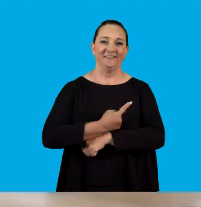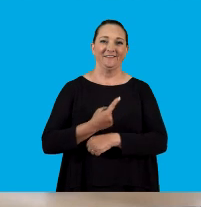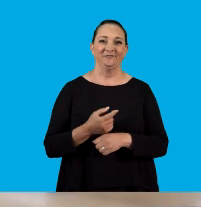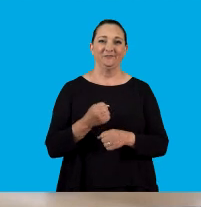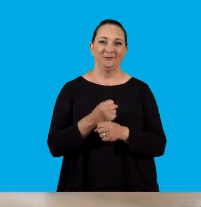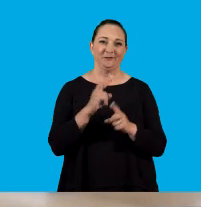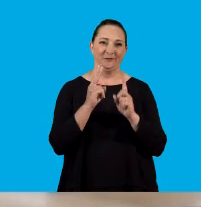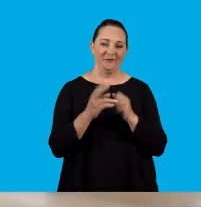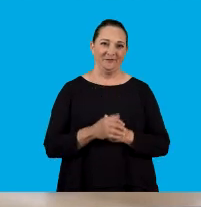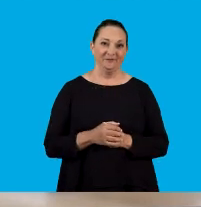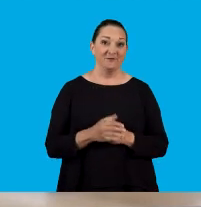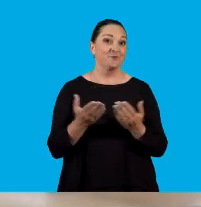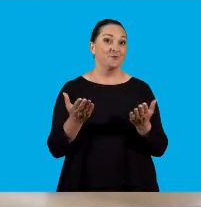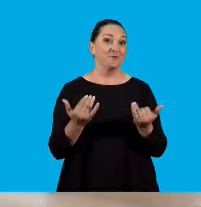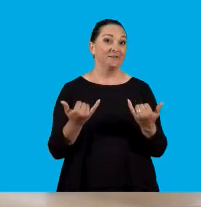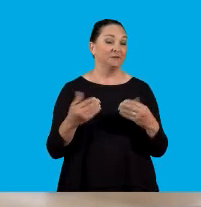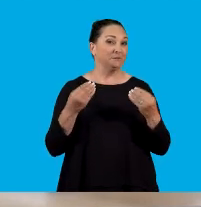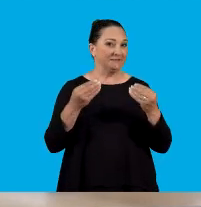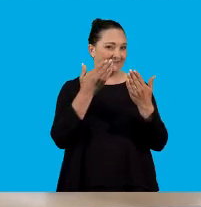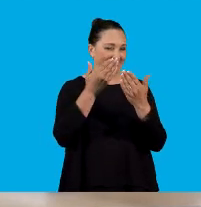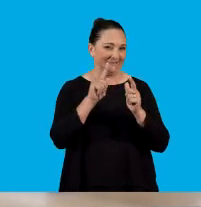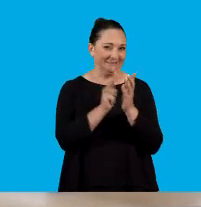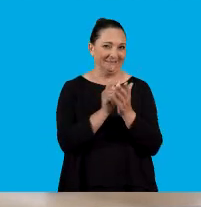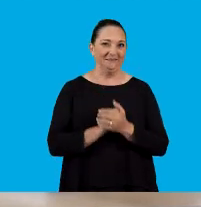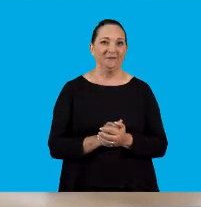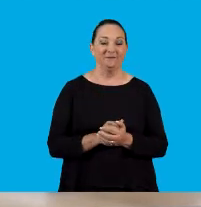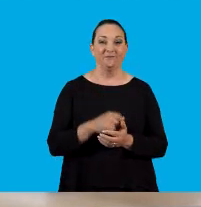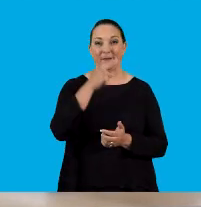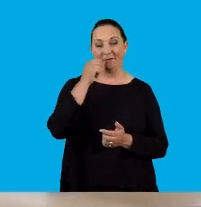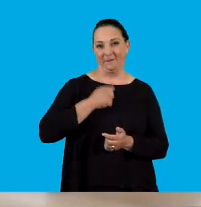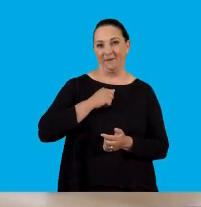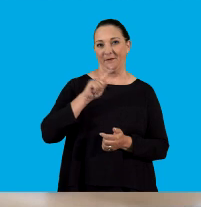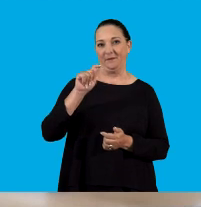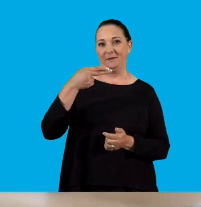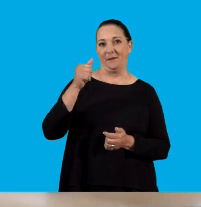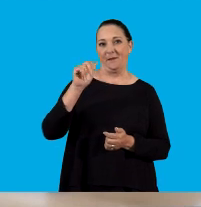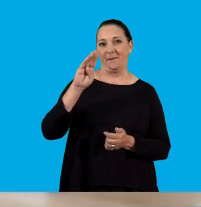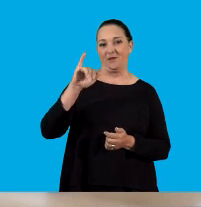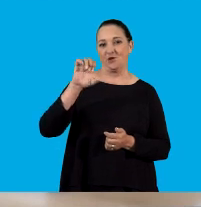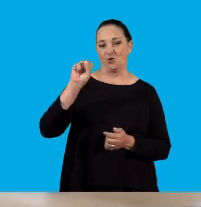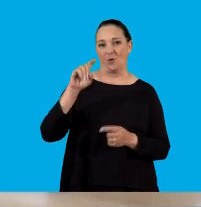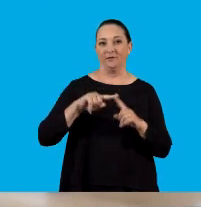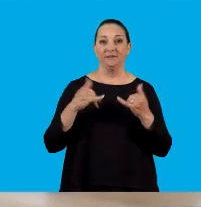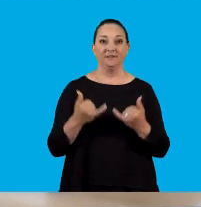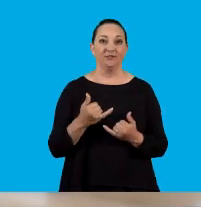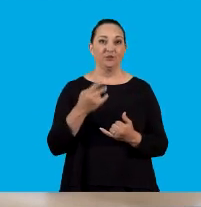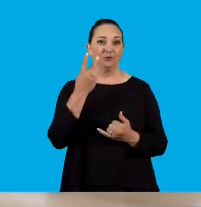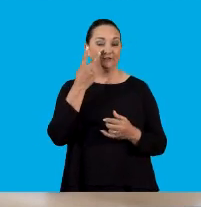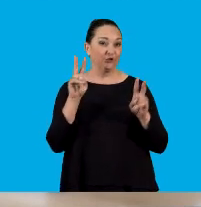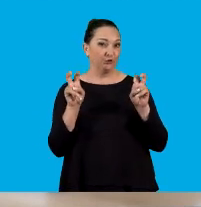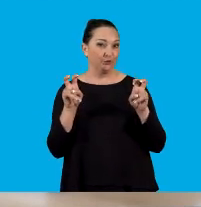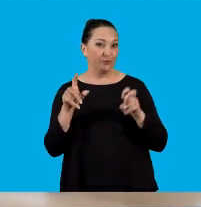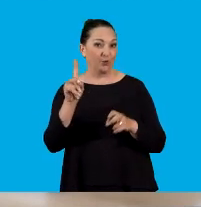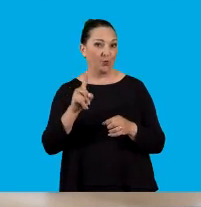Good day, grade 12 learners. Welcome to today's business studies lesson. My name is Tsidiso Tlhaka. We'll be looking into a topic we